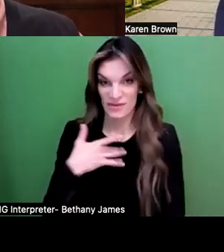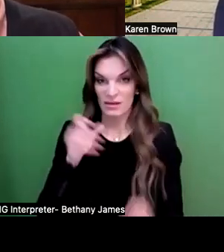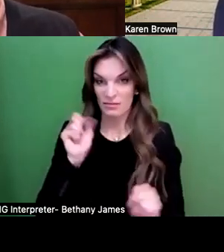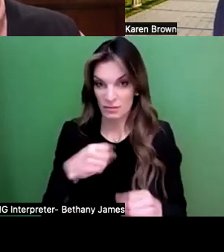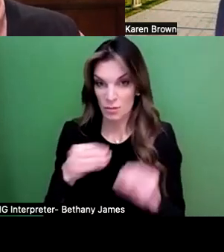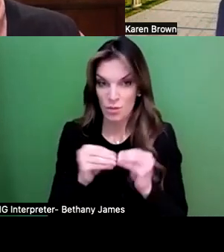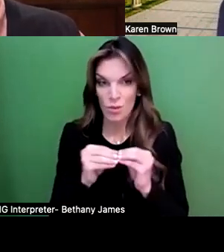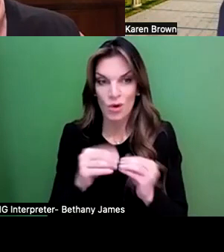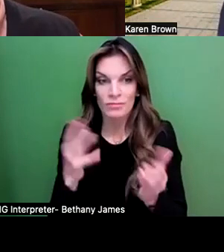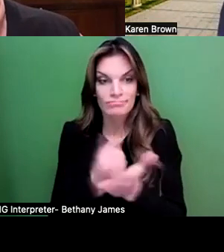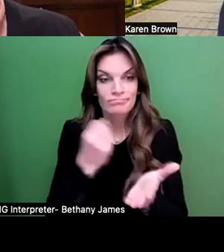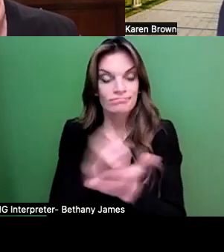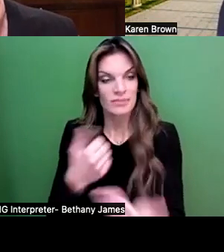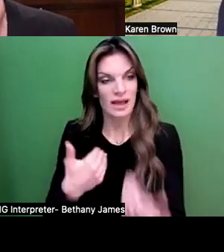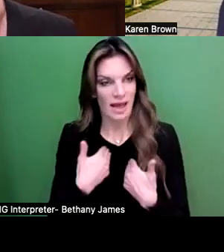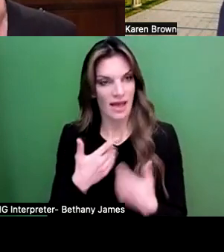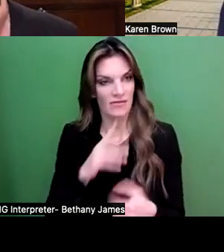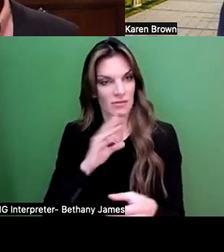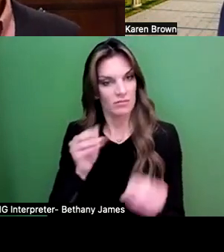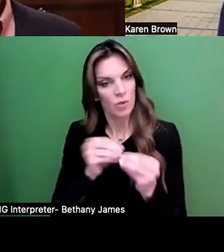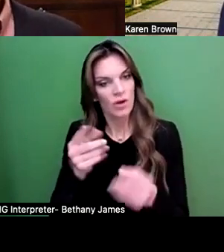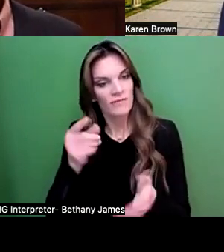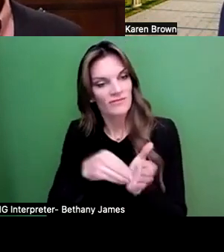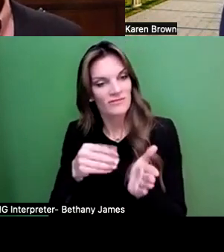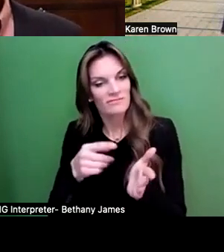affordable housing in Tarrytown?